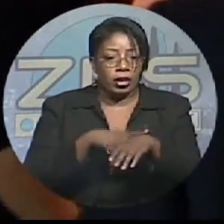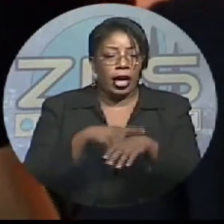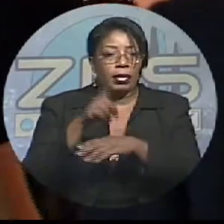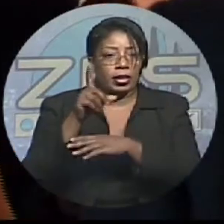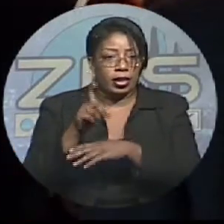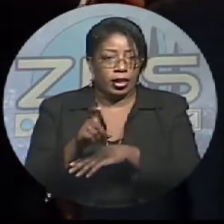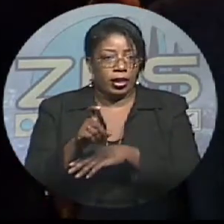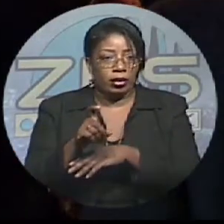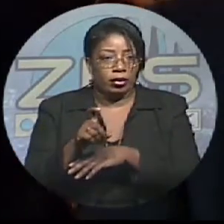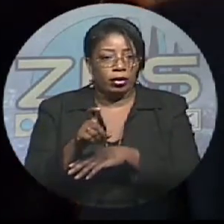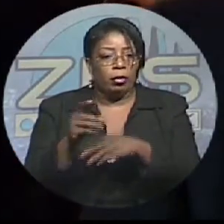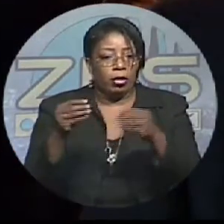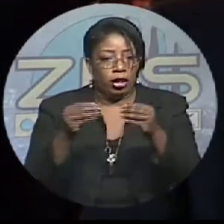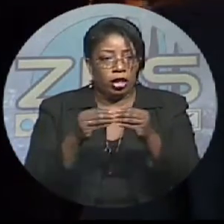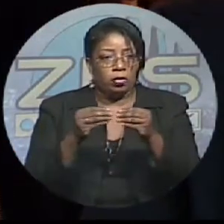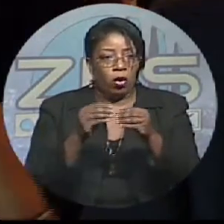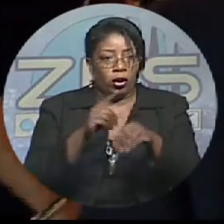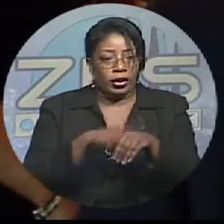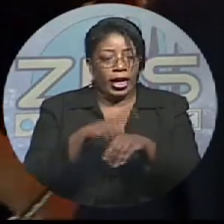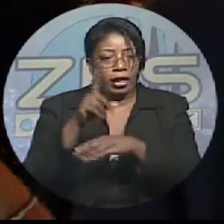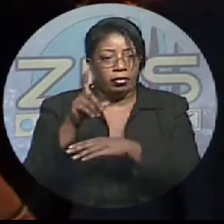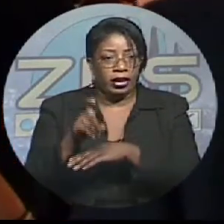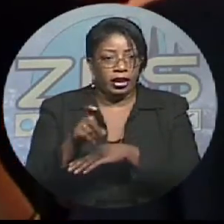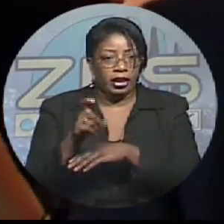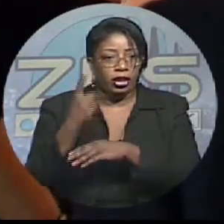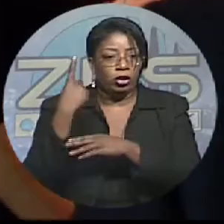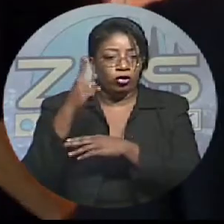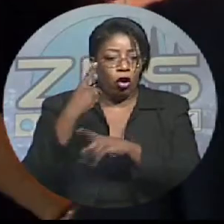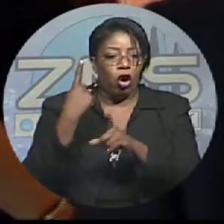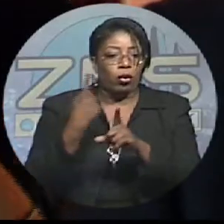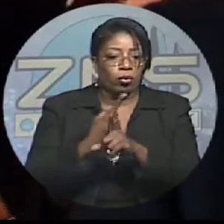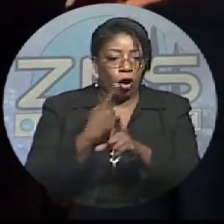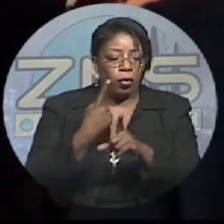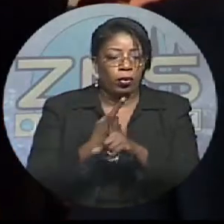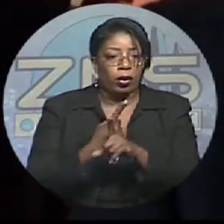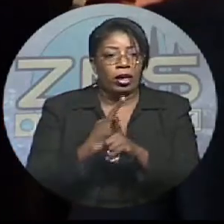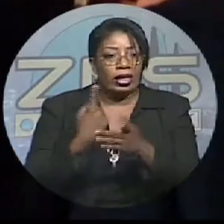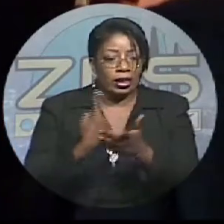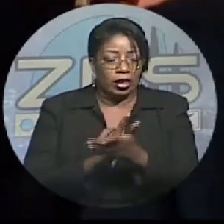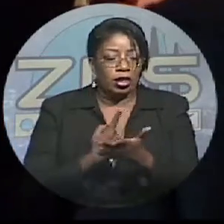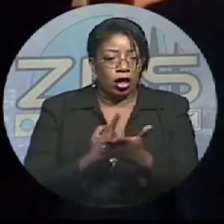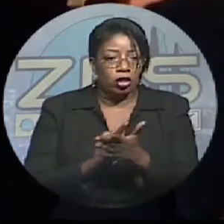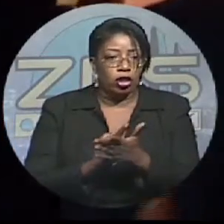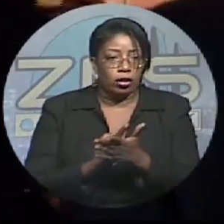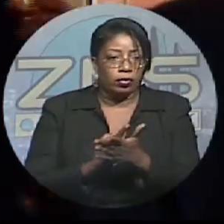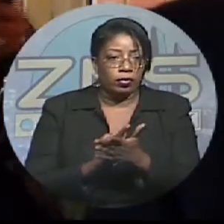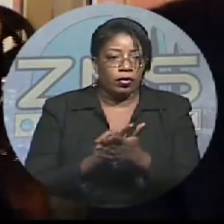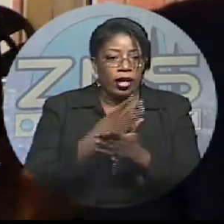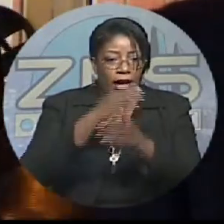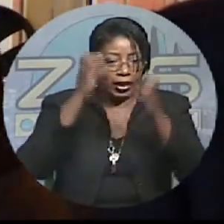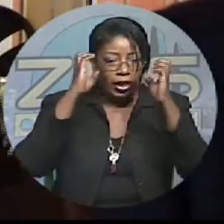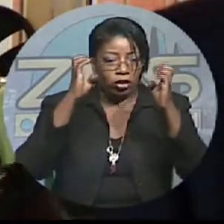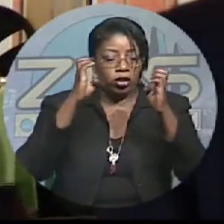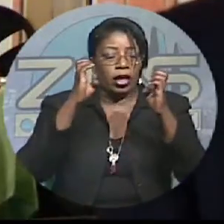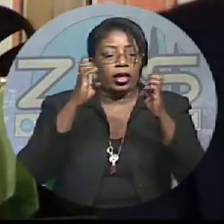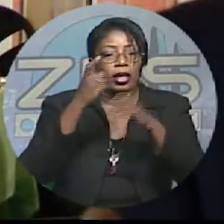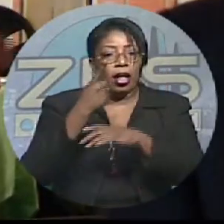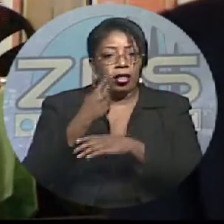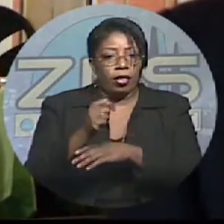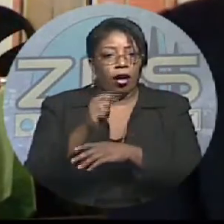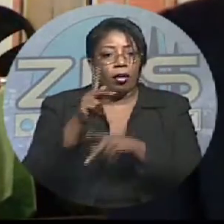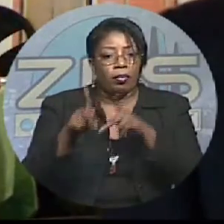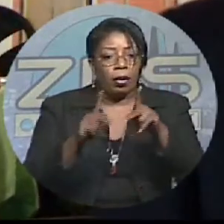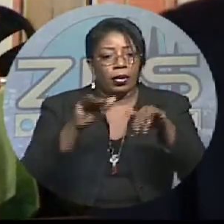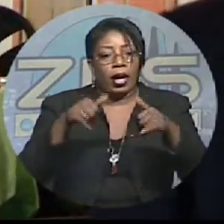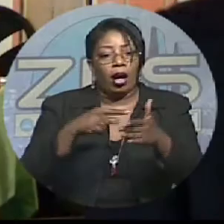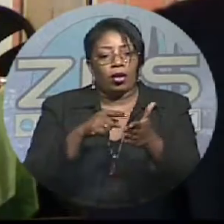certainly there is more time needed for proper consultation and education of the public as to how this scheme